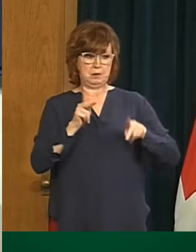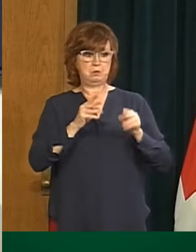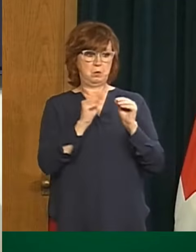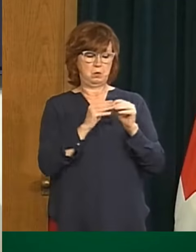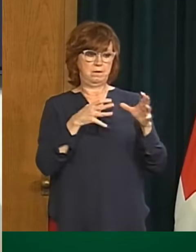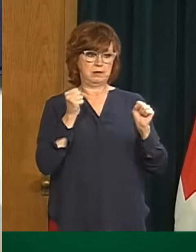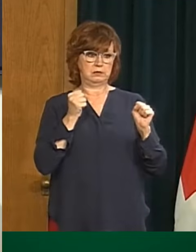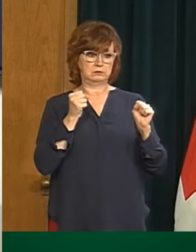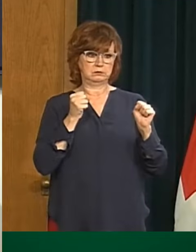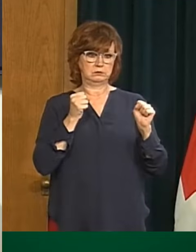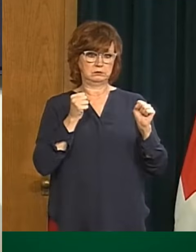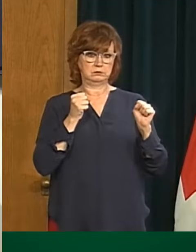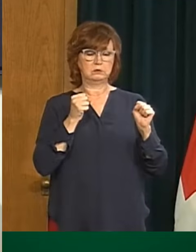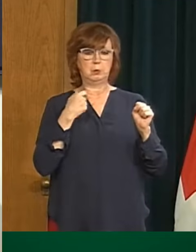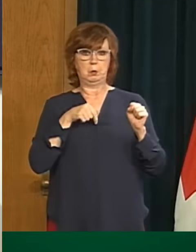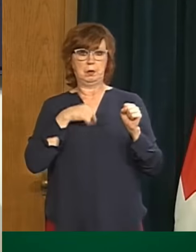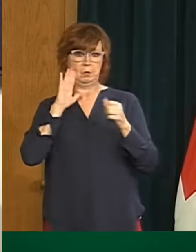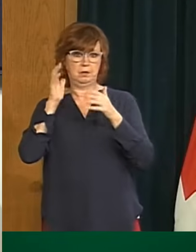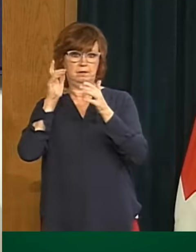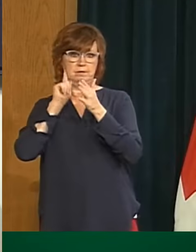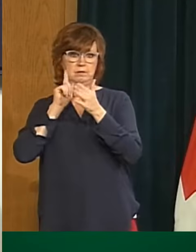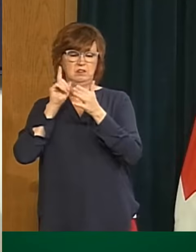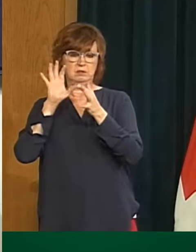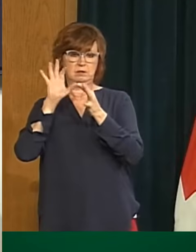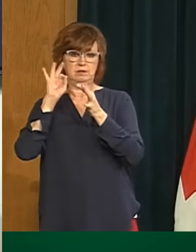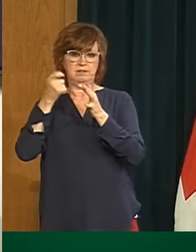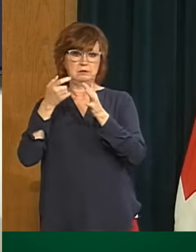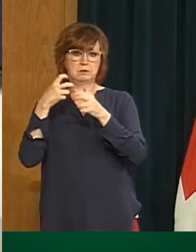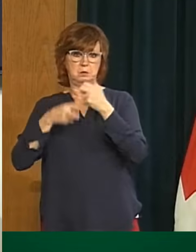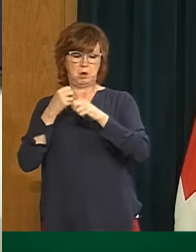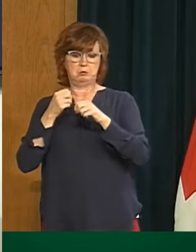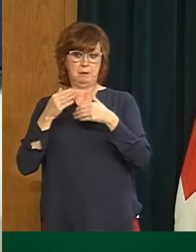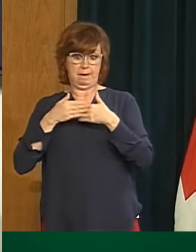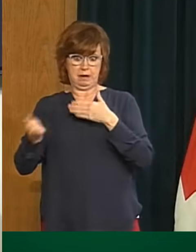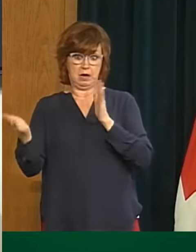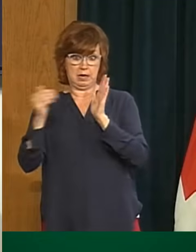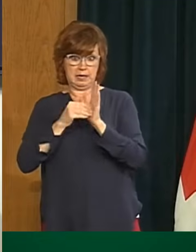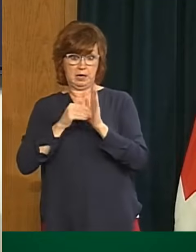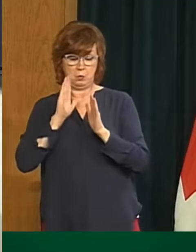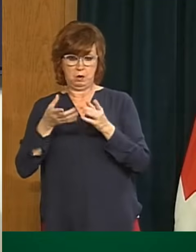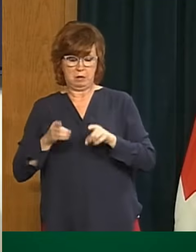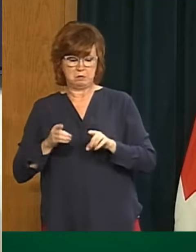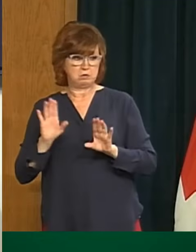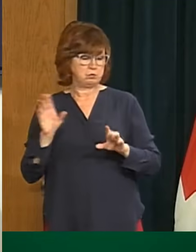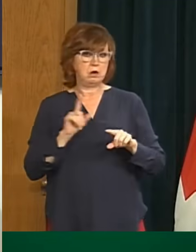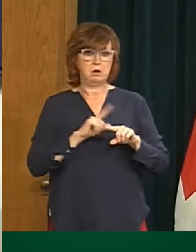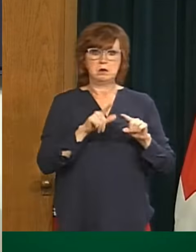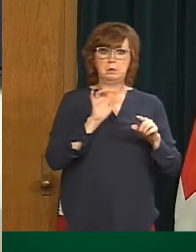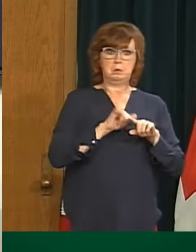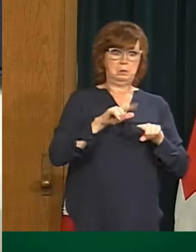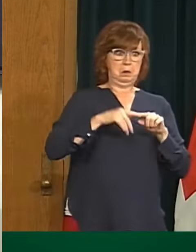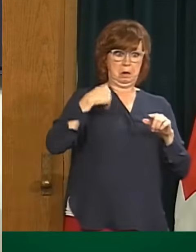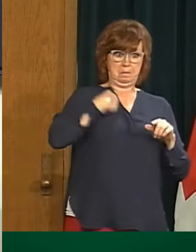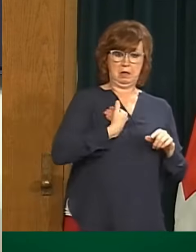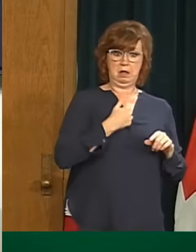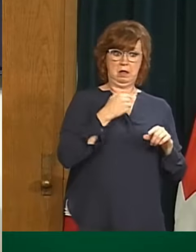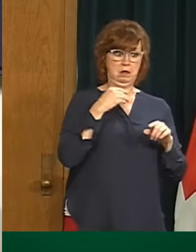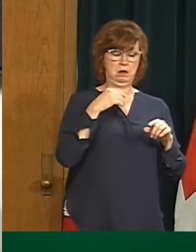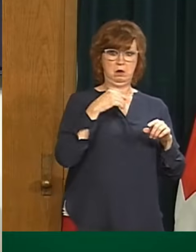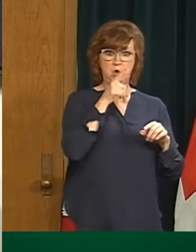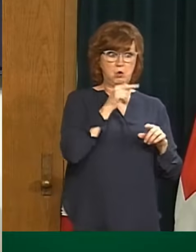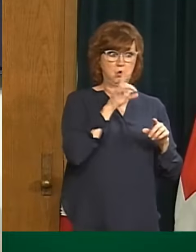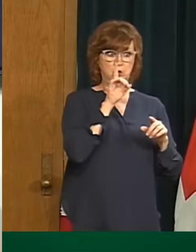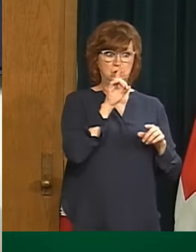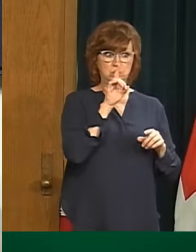doesn't happen again. I want to emphasize that what has occurred was at no fault of Dr. Nsangu or local staff. It is critical that we